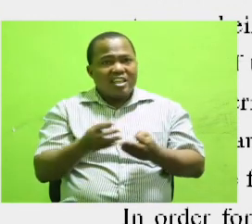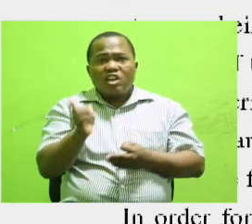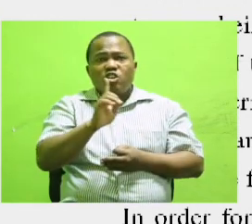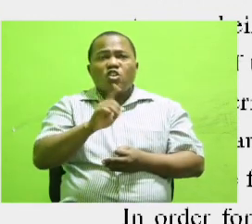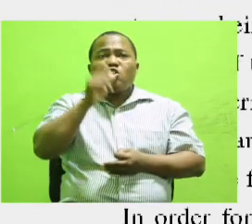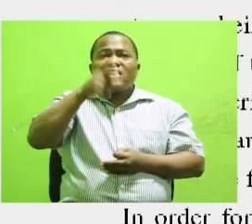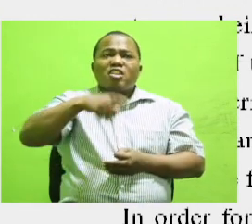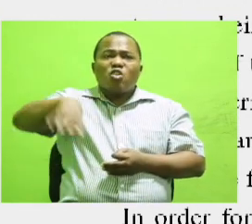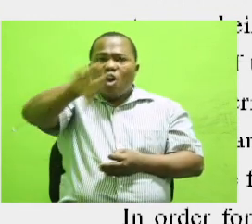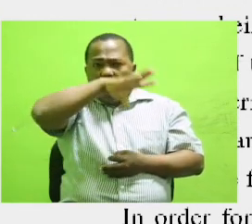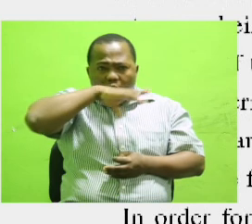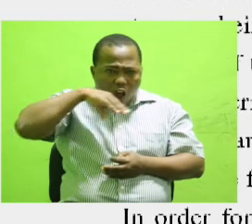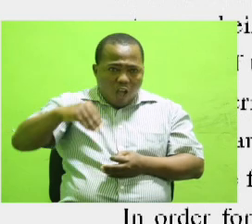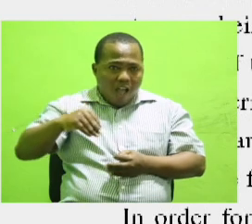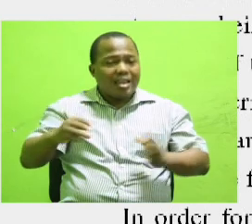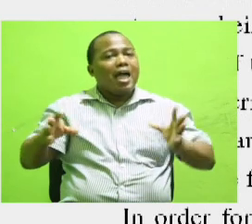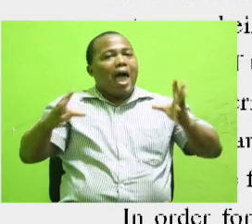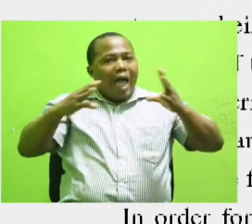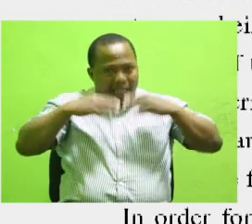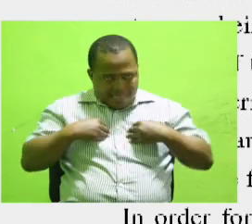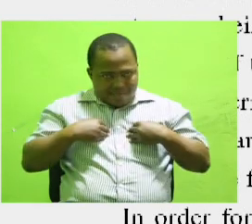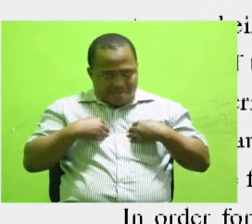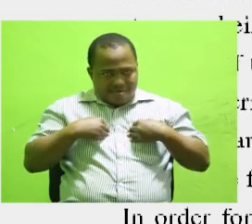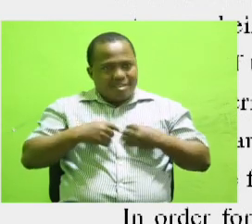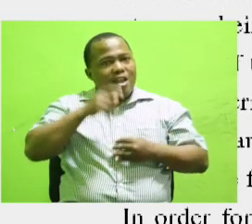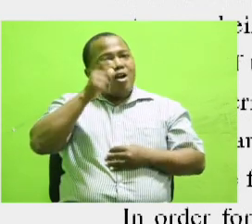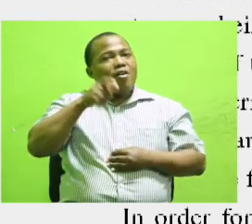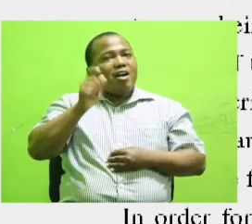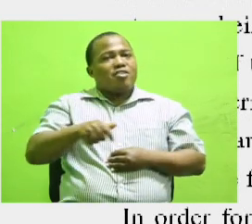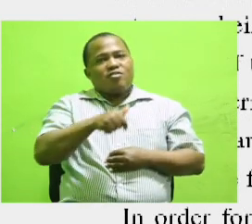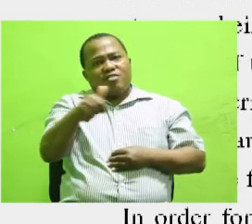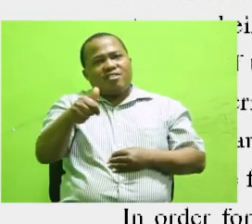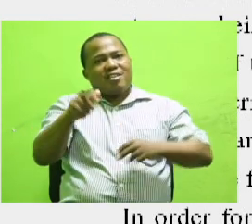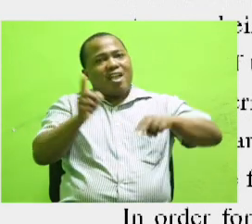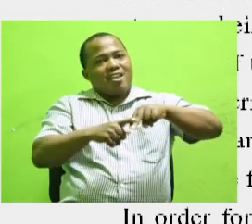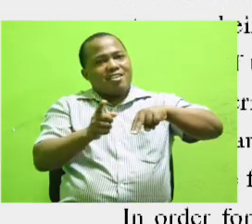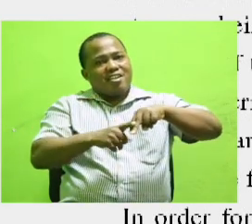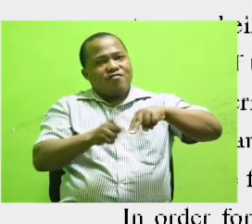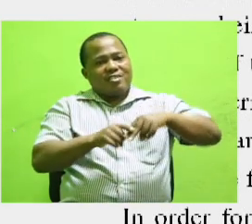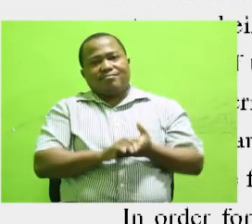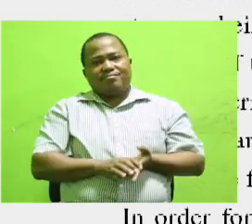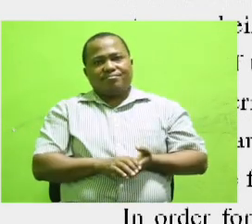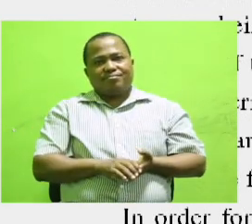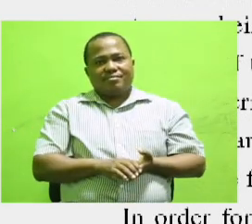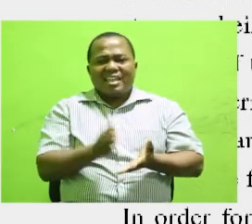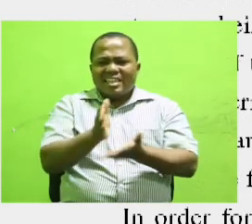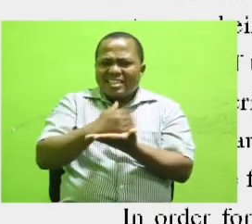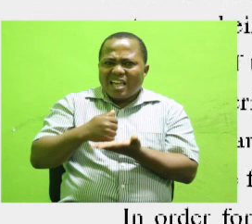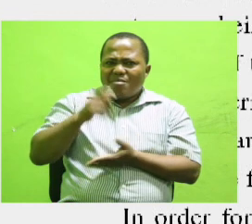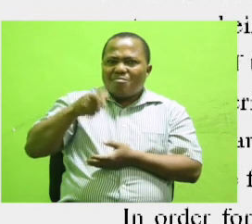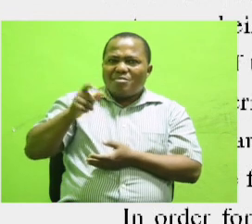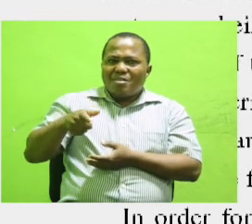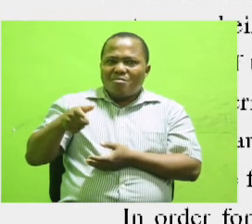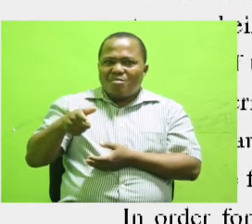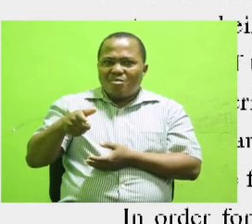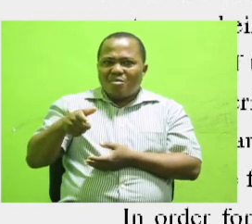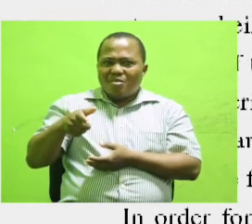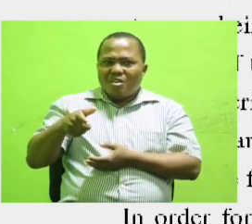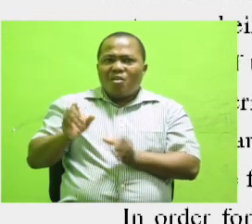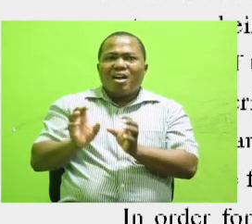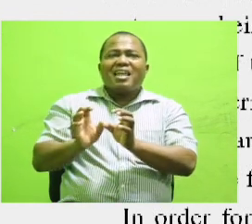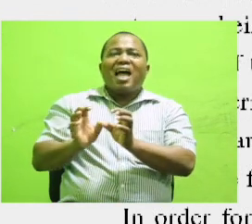are accepting to people with HIV AIDS. There are some people who would accept